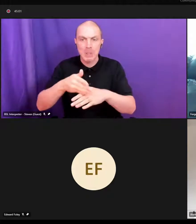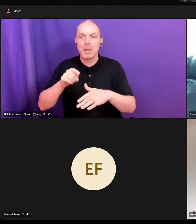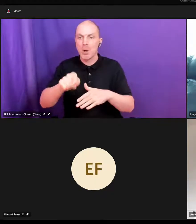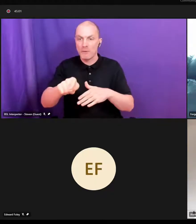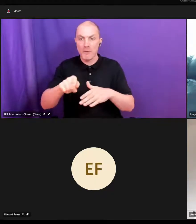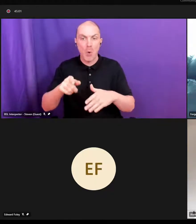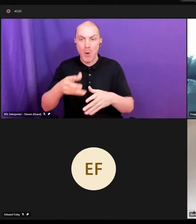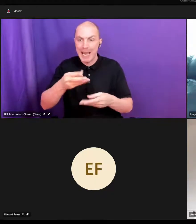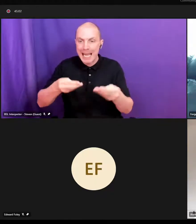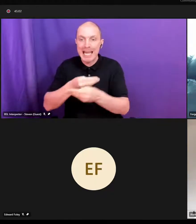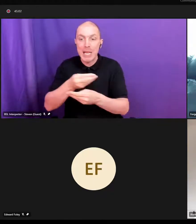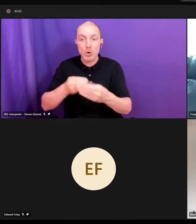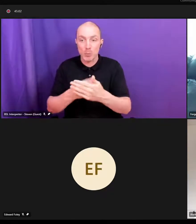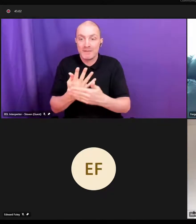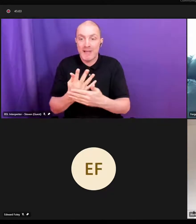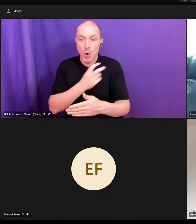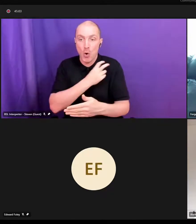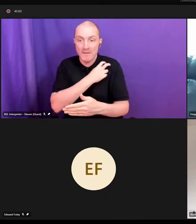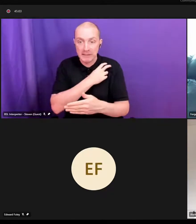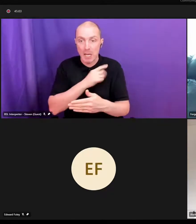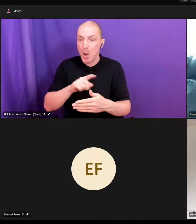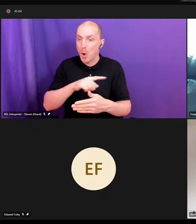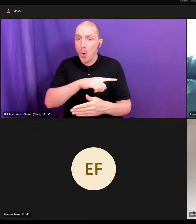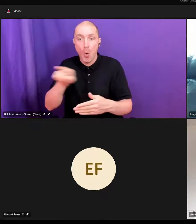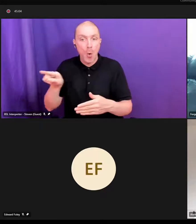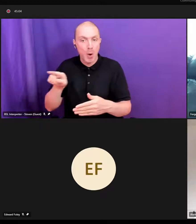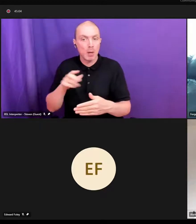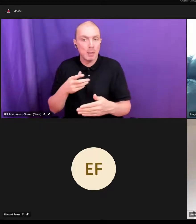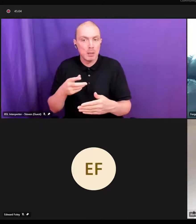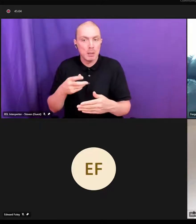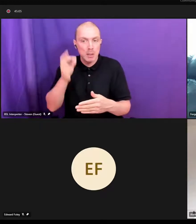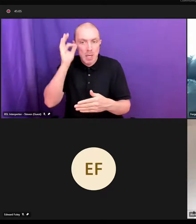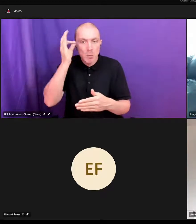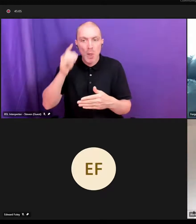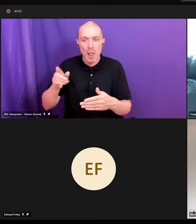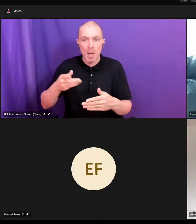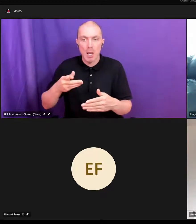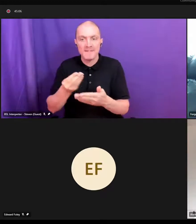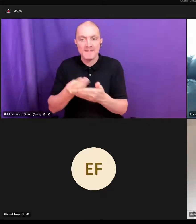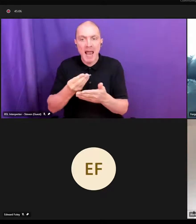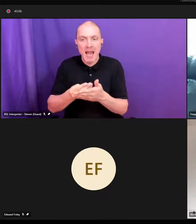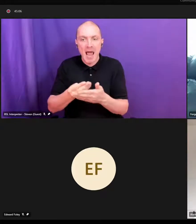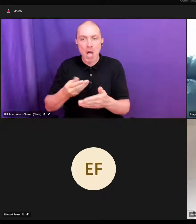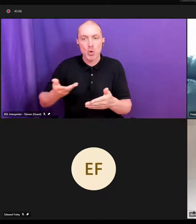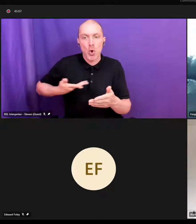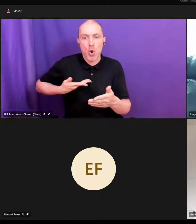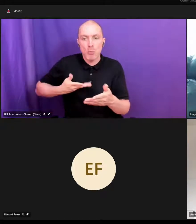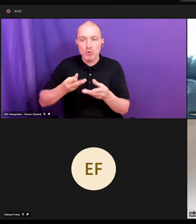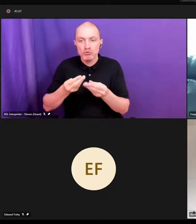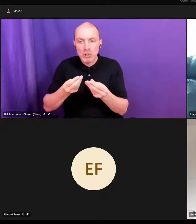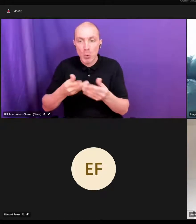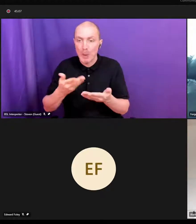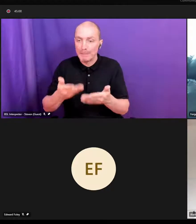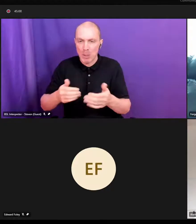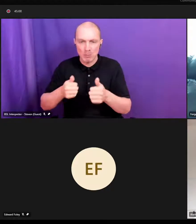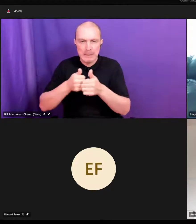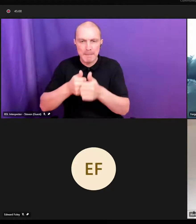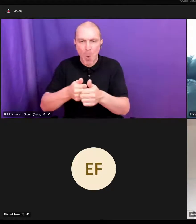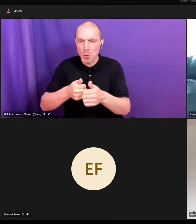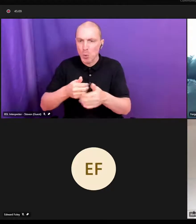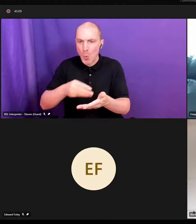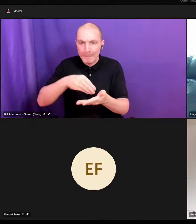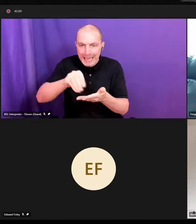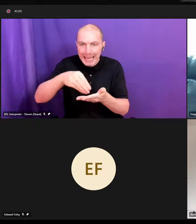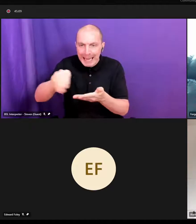officers, but also officers across the council, particularly in finance and corporate resources, which provided a great support in getting the payments out to the